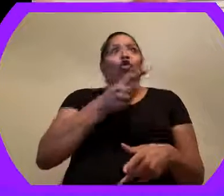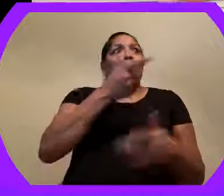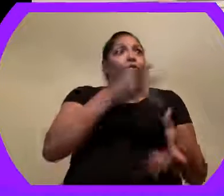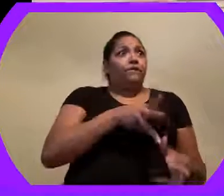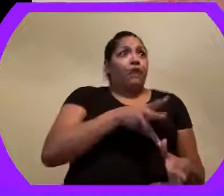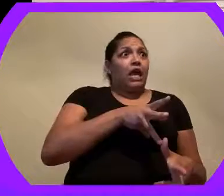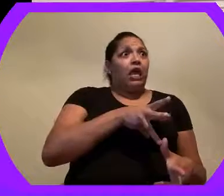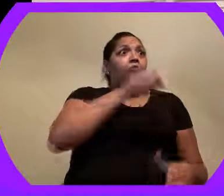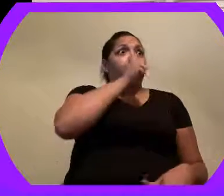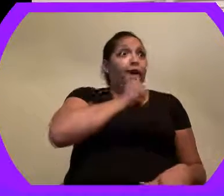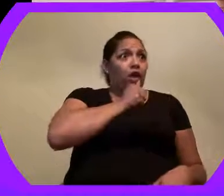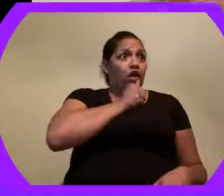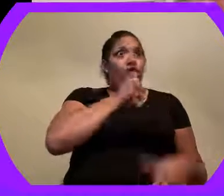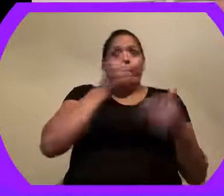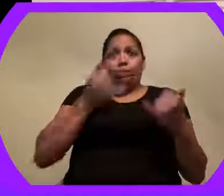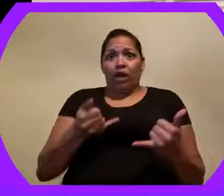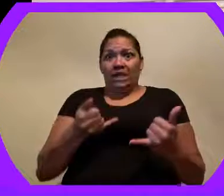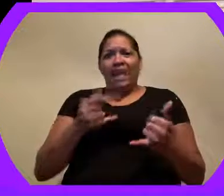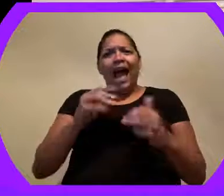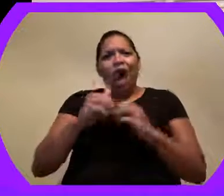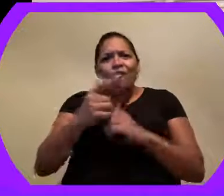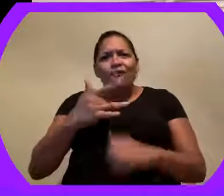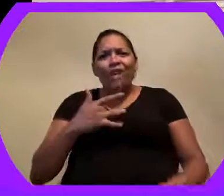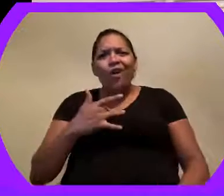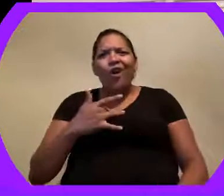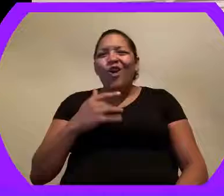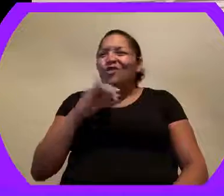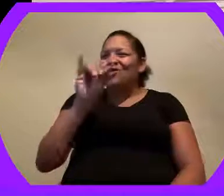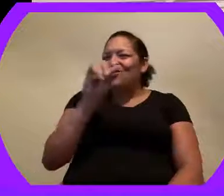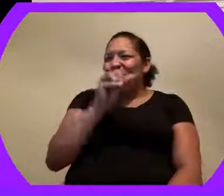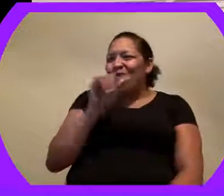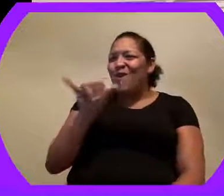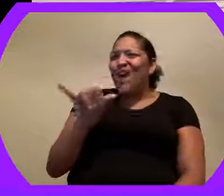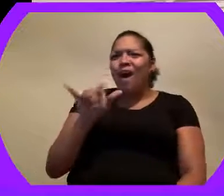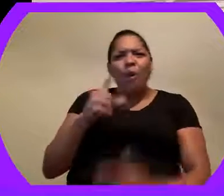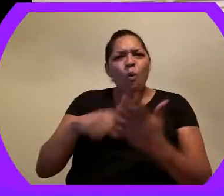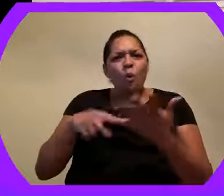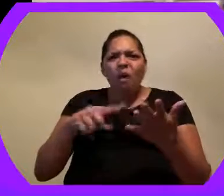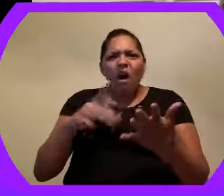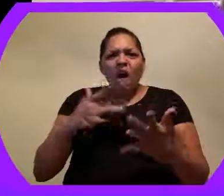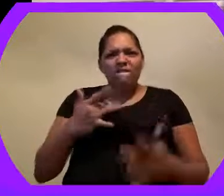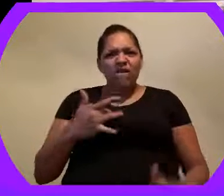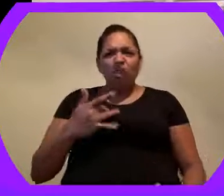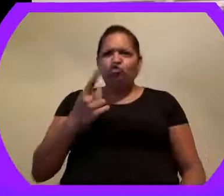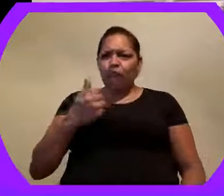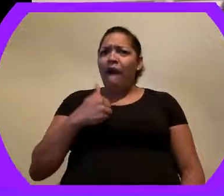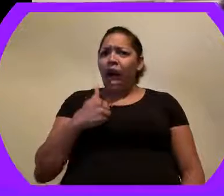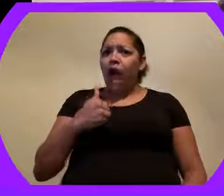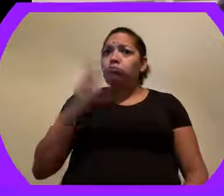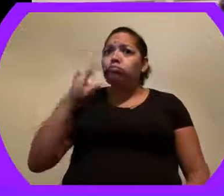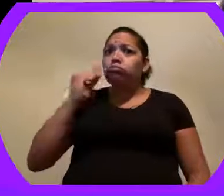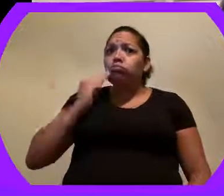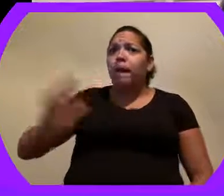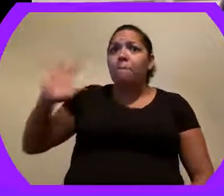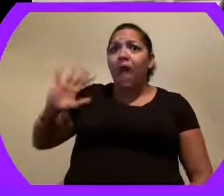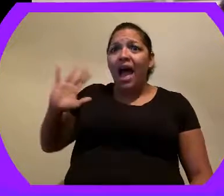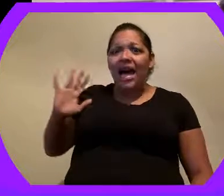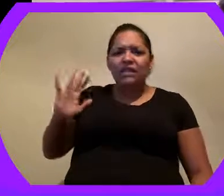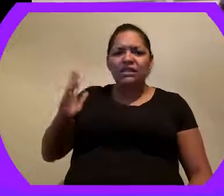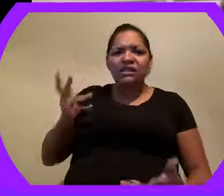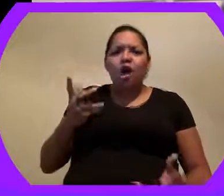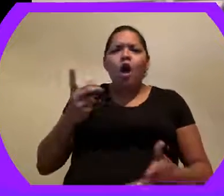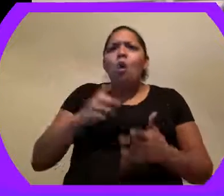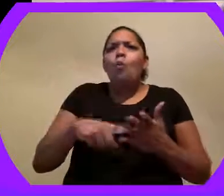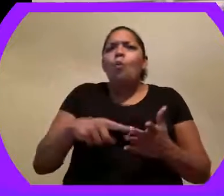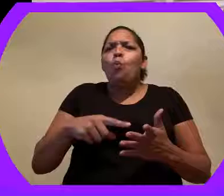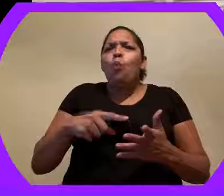waiting on anything anymore. So you're present and you're patient. How would you rather be feeling? Create some joy. What does joy feel like to you? You've had